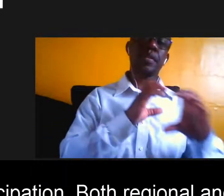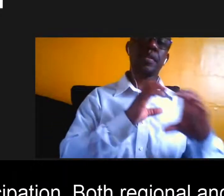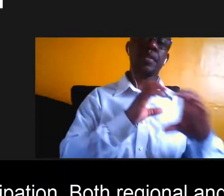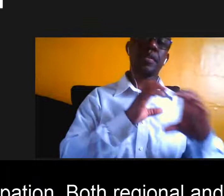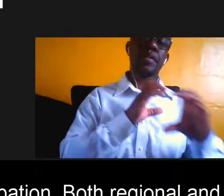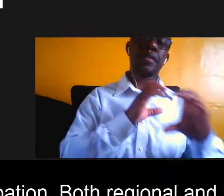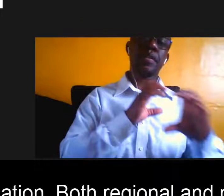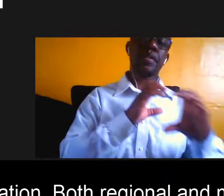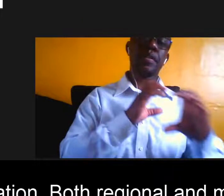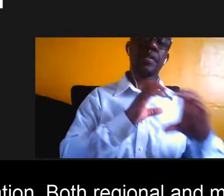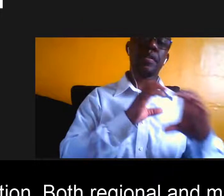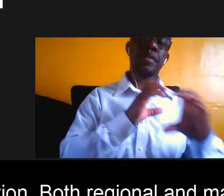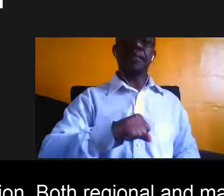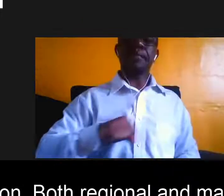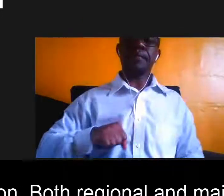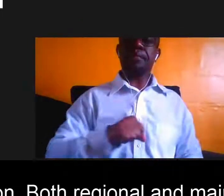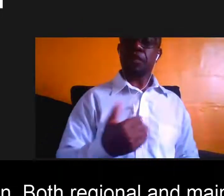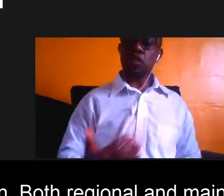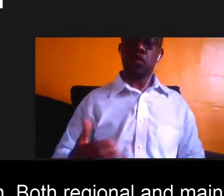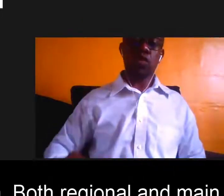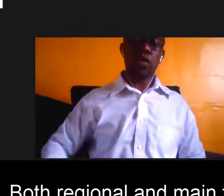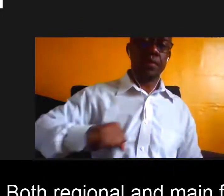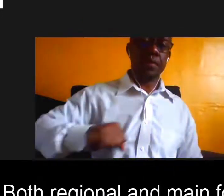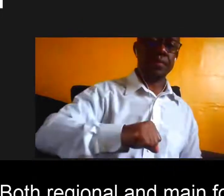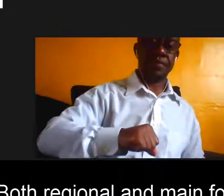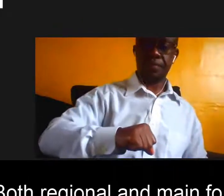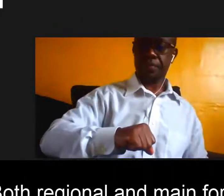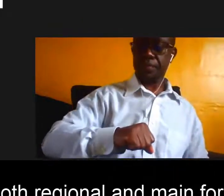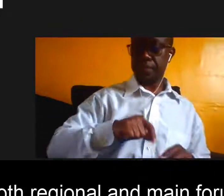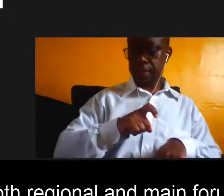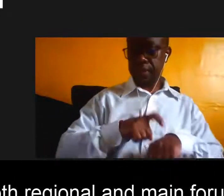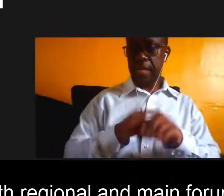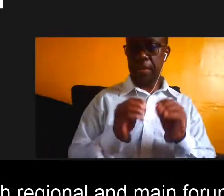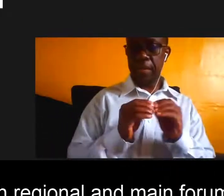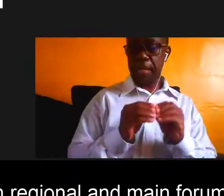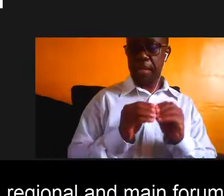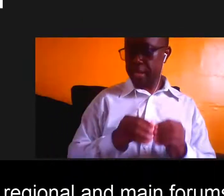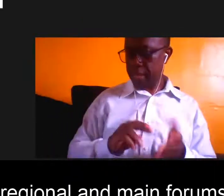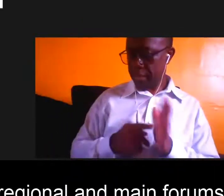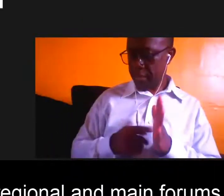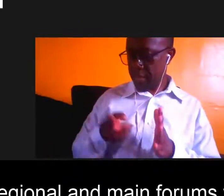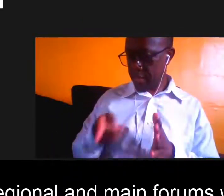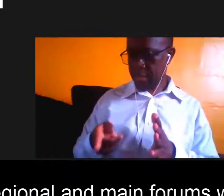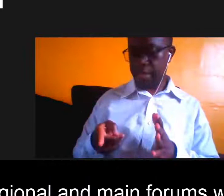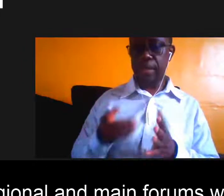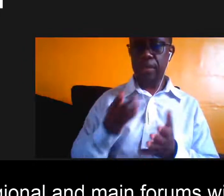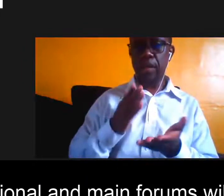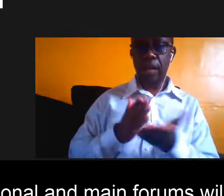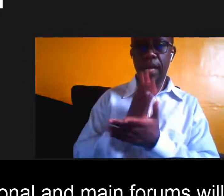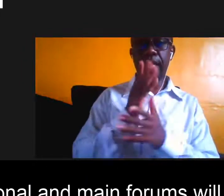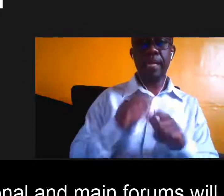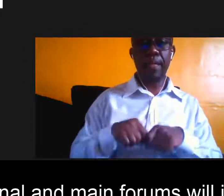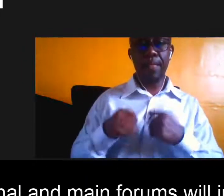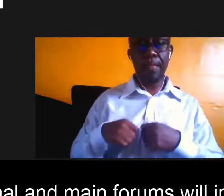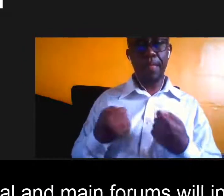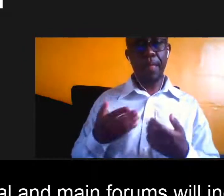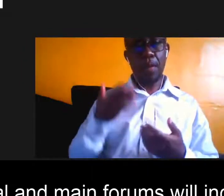the CSO Forum during a meeting is still also violating their right, because they're supposed to be in school at that time when we are